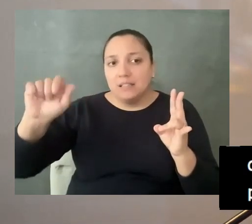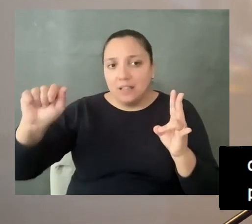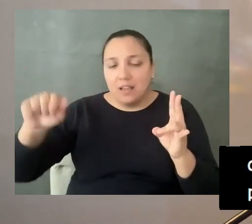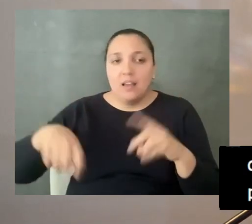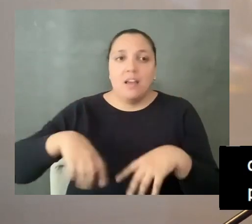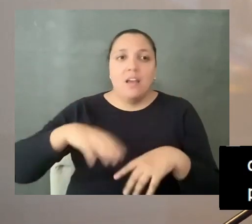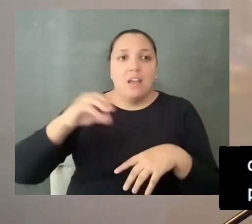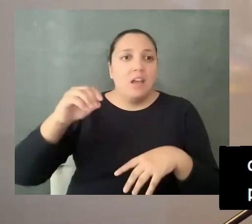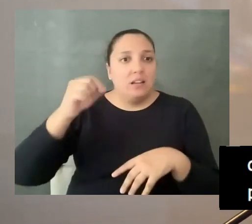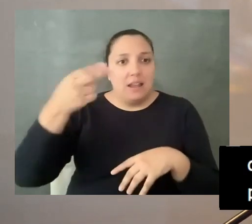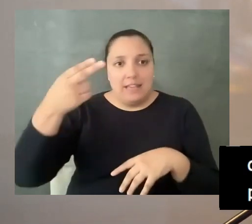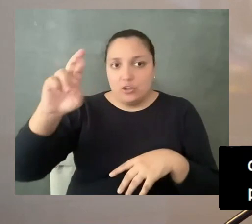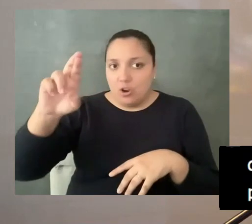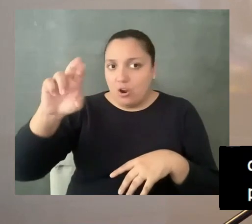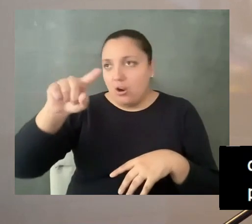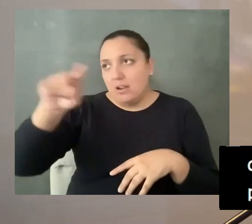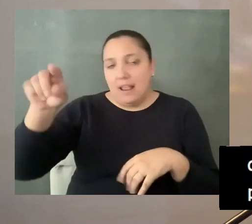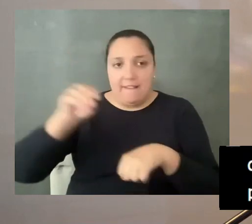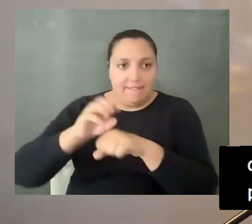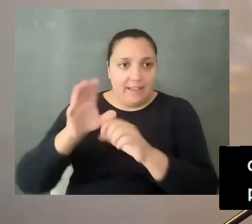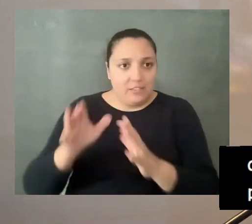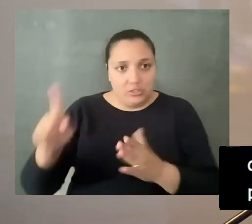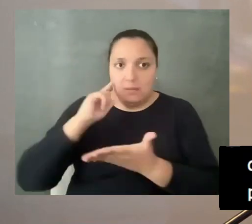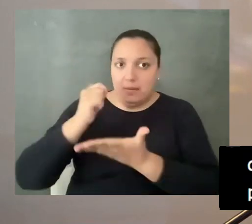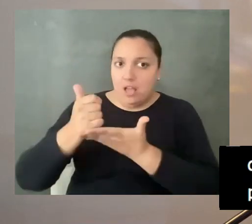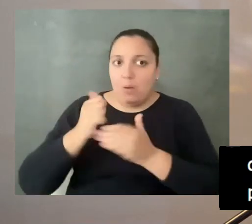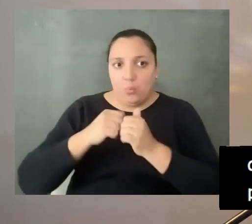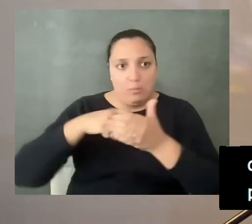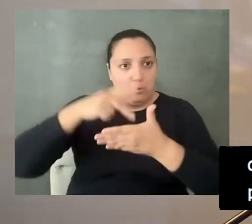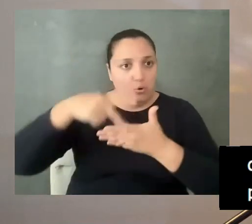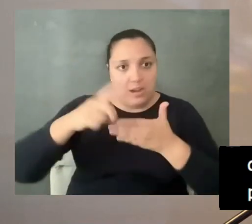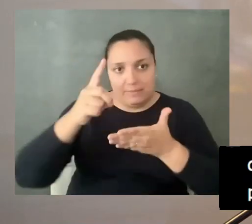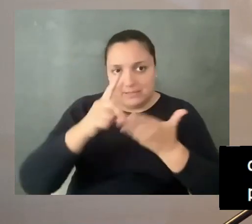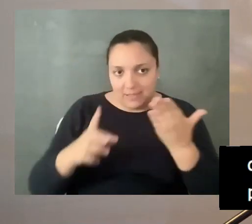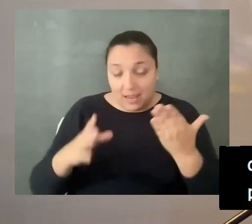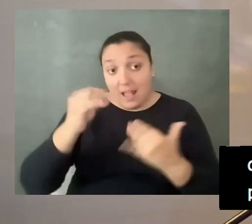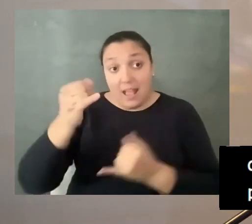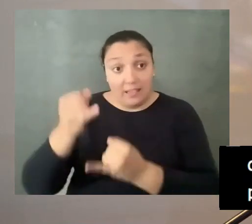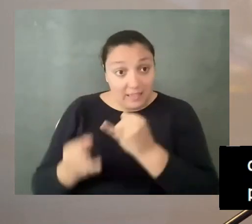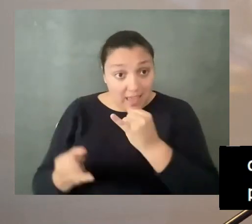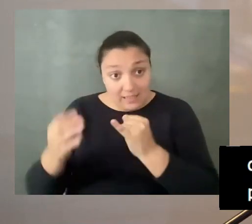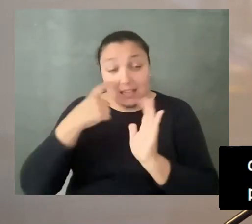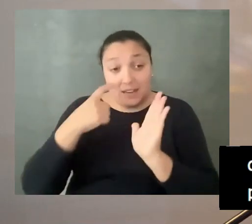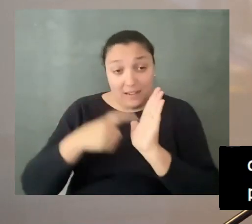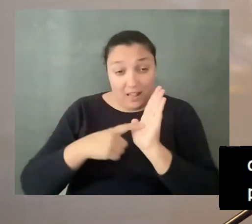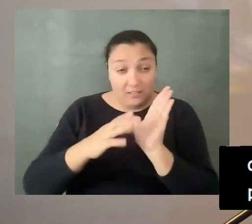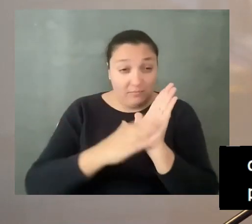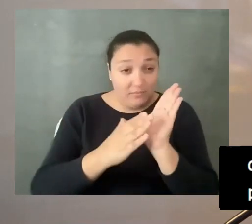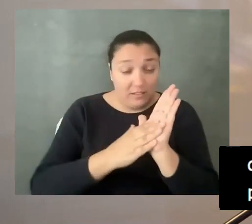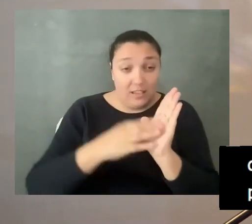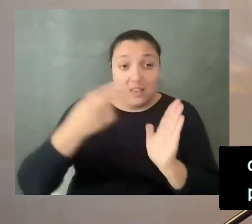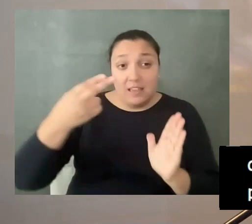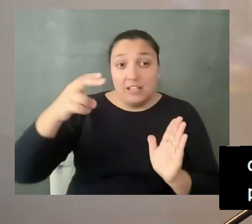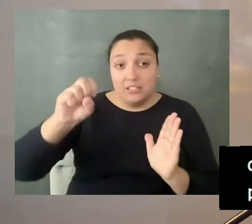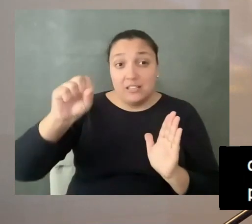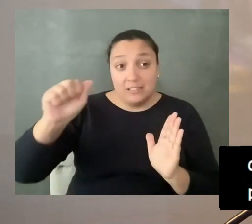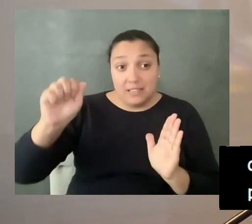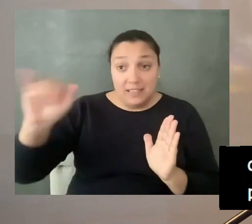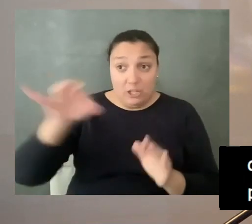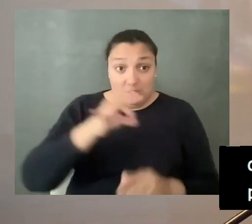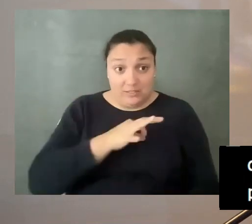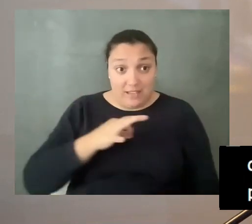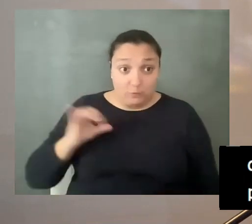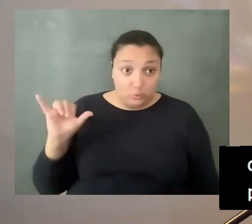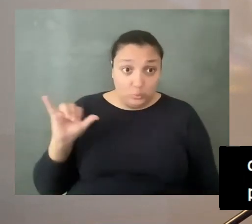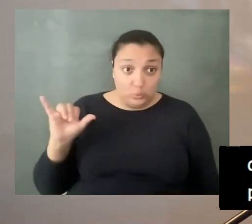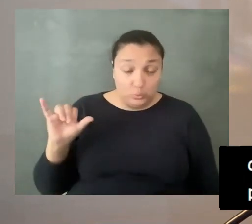been tirelessly helping us with every aspect of program design. Then lastly, want to acknowledge the HSA staff,